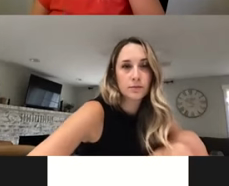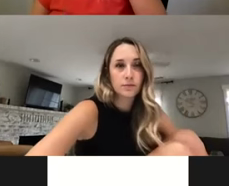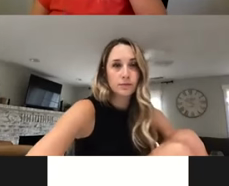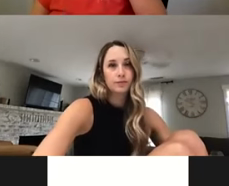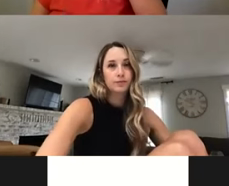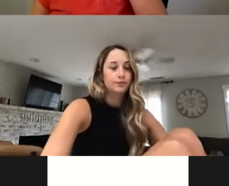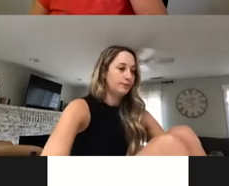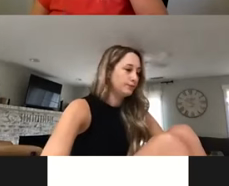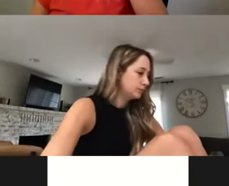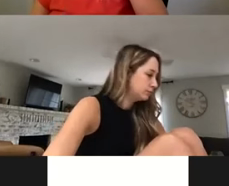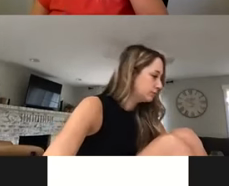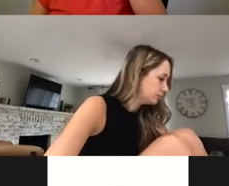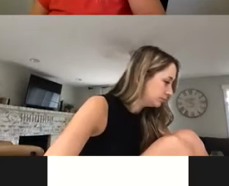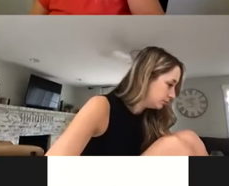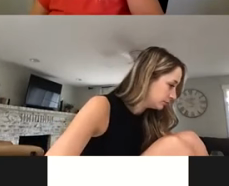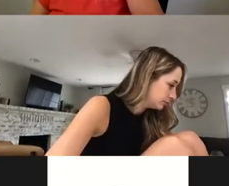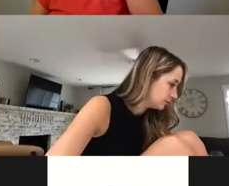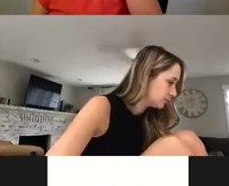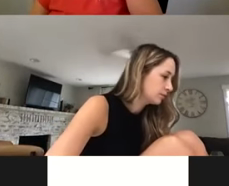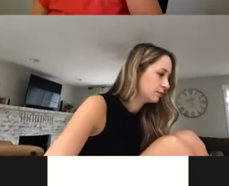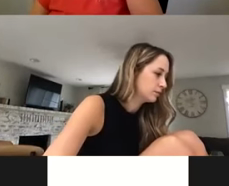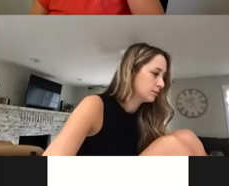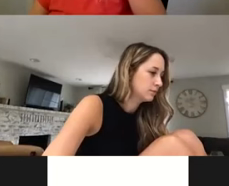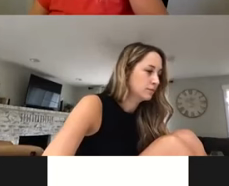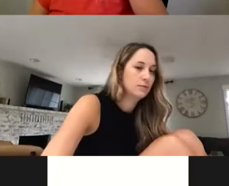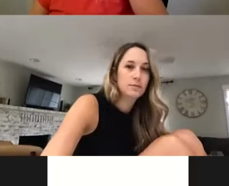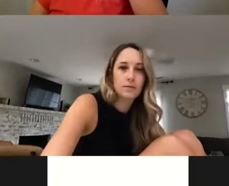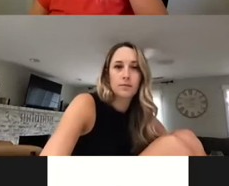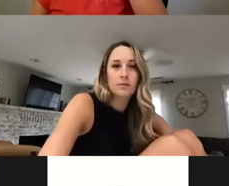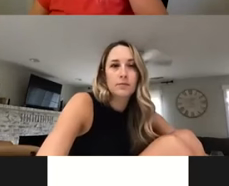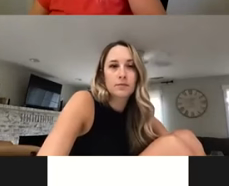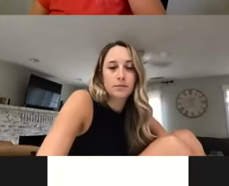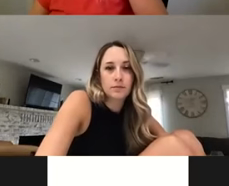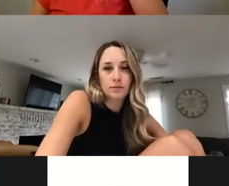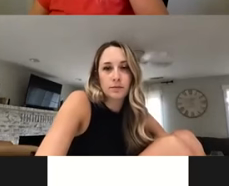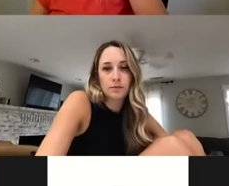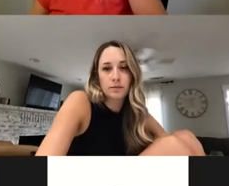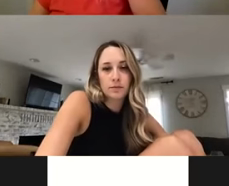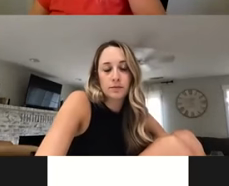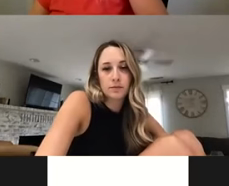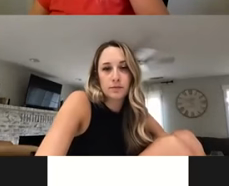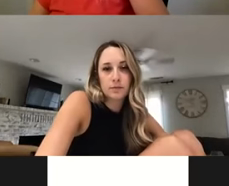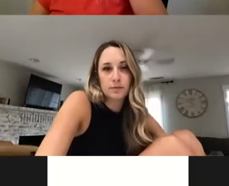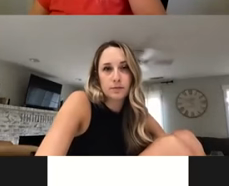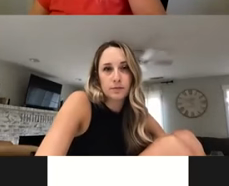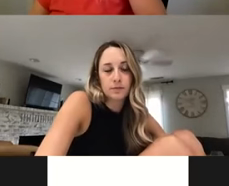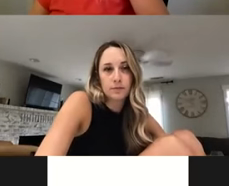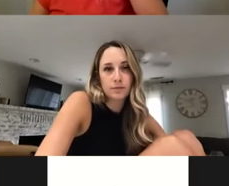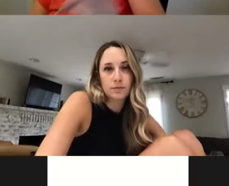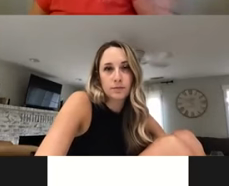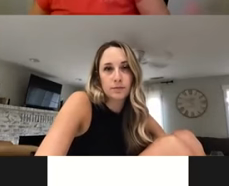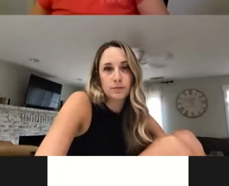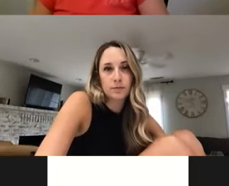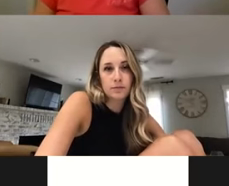from our textbook to make some sense of this and go through it all again. Now, this one isn't from your